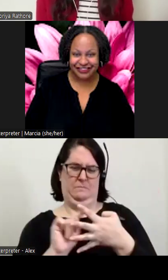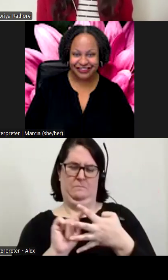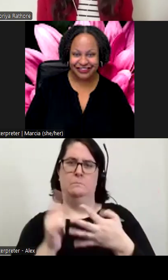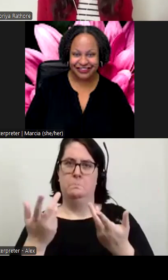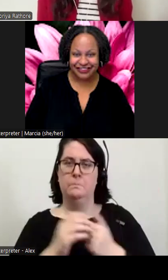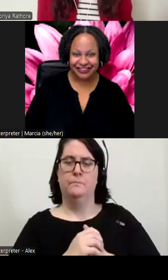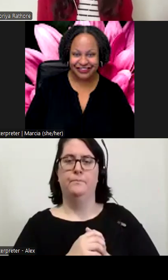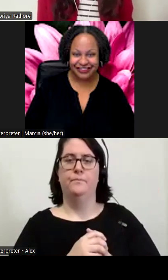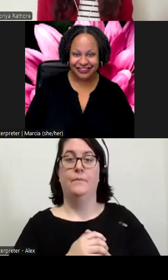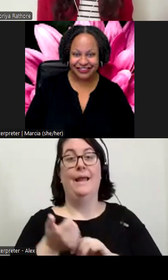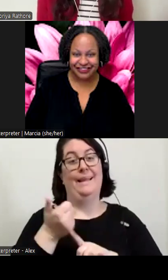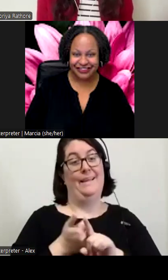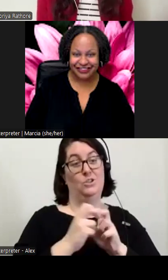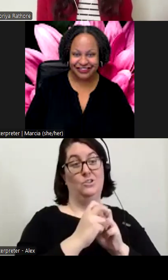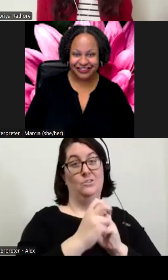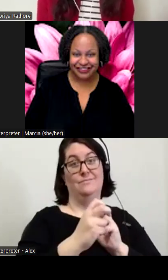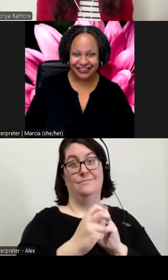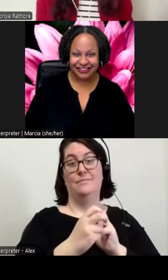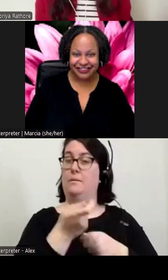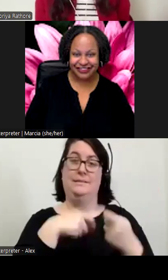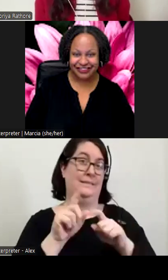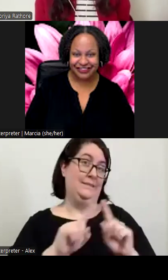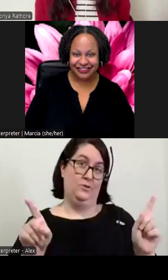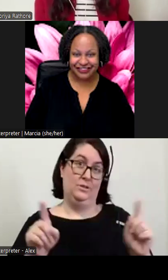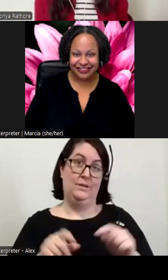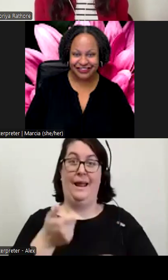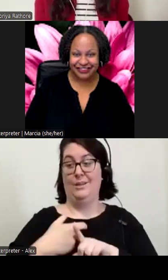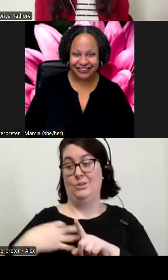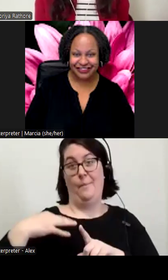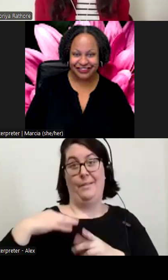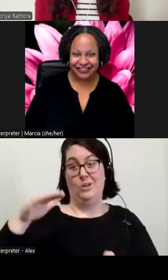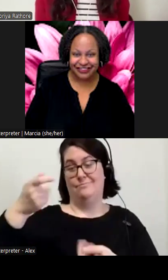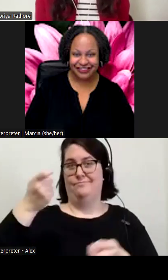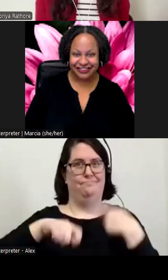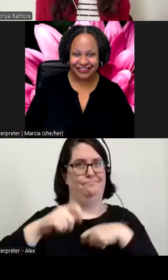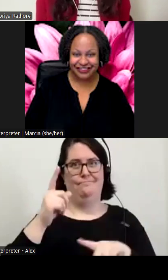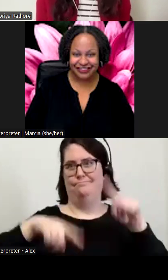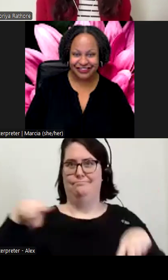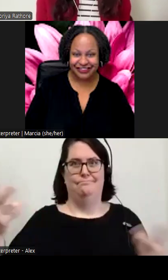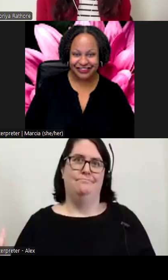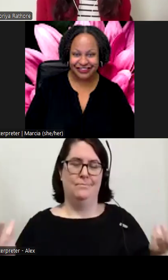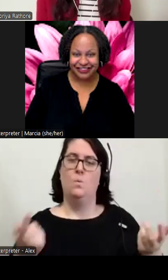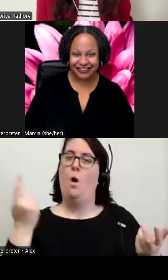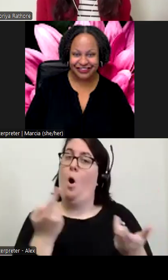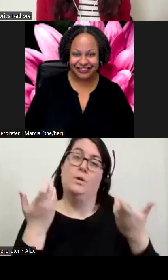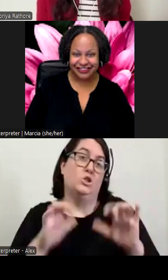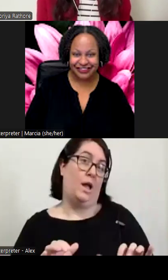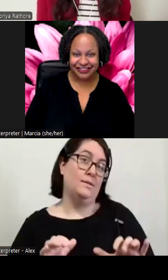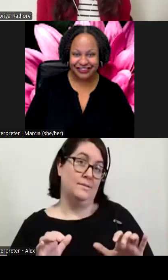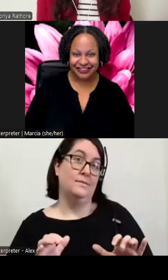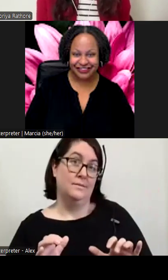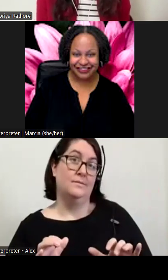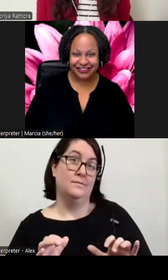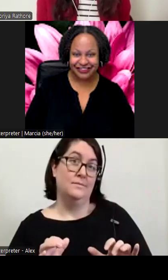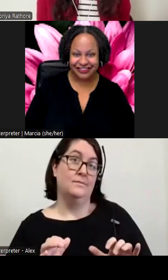Every assessment panel is different and every batch of applications is different. So there is always a chance in that